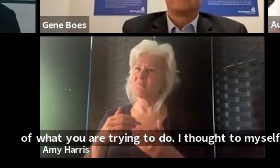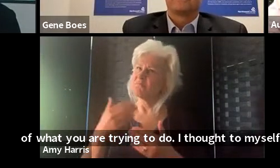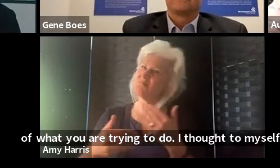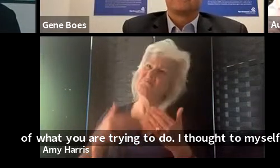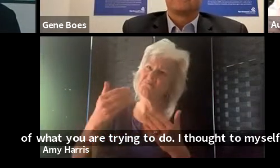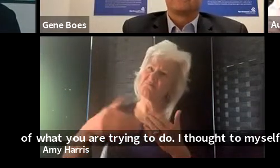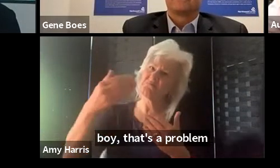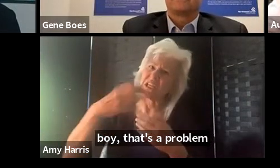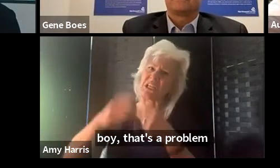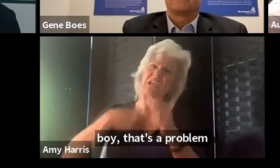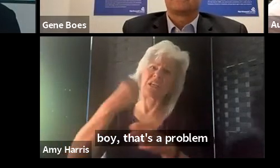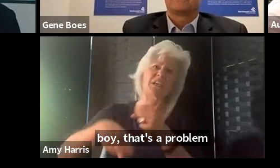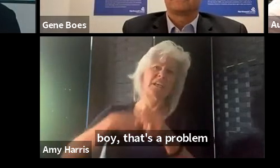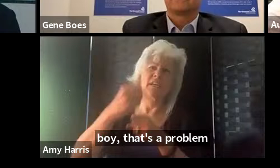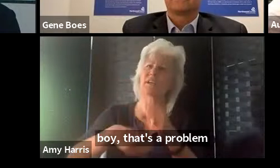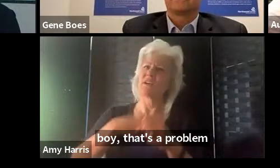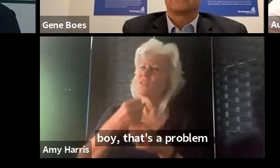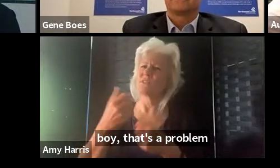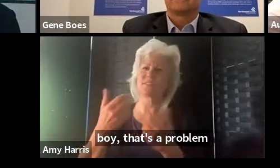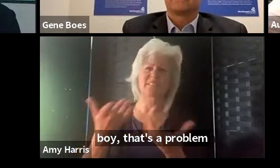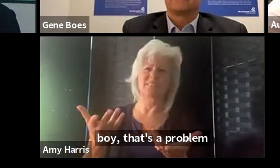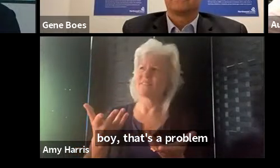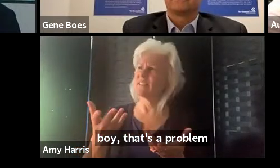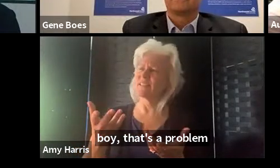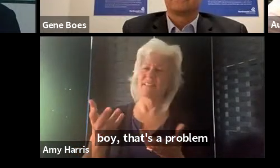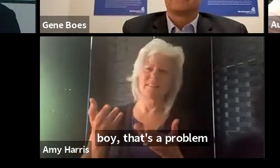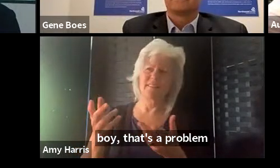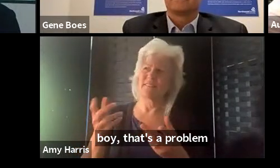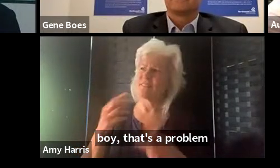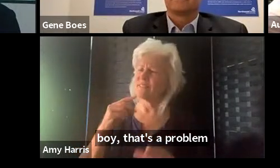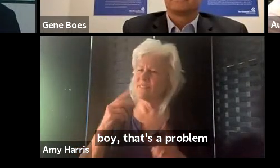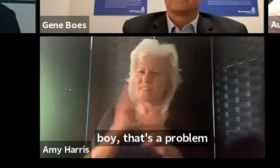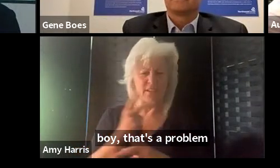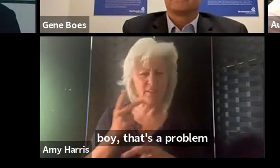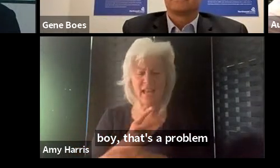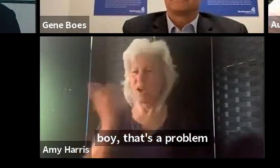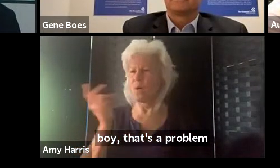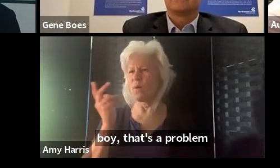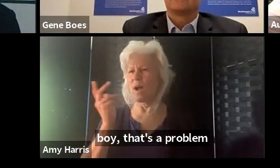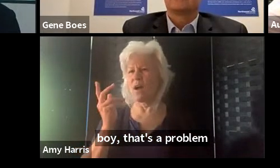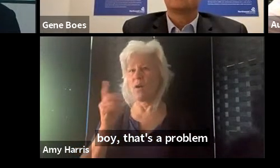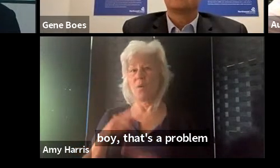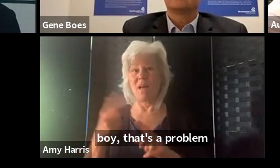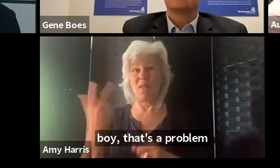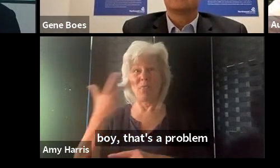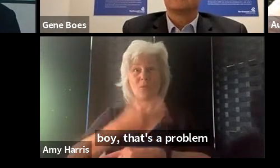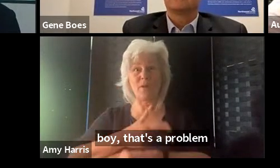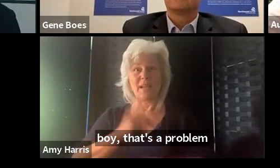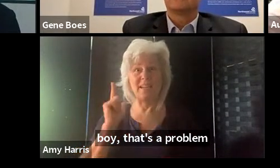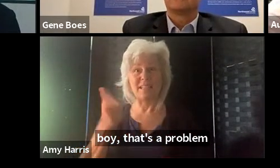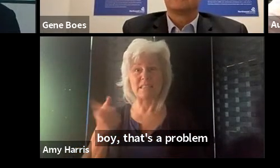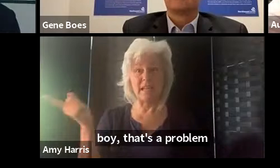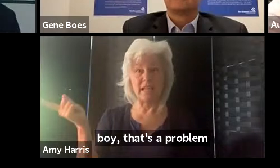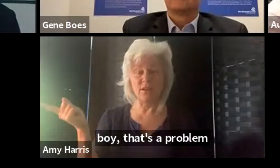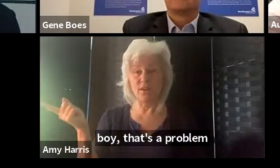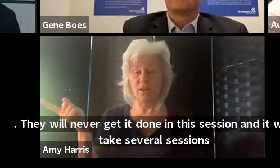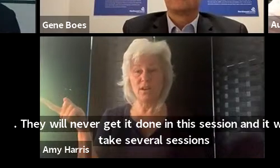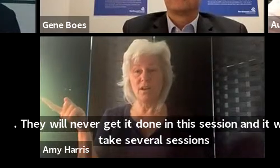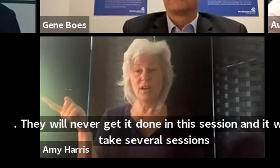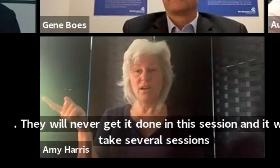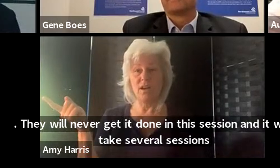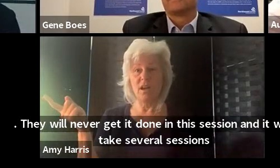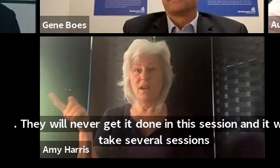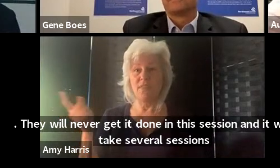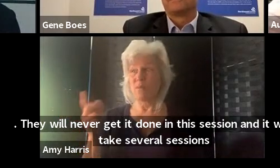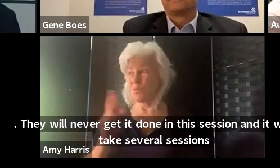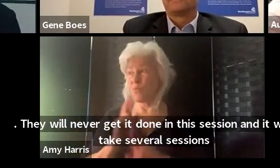really get in front of the legislature seriously. About 3 days later, I had a report